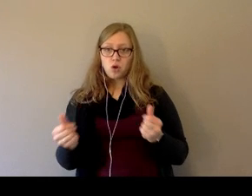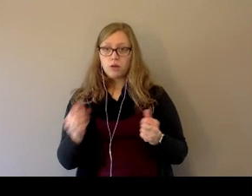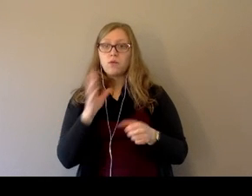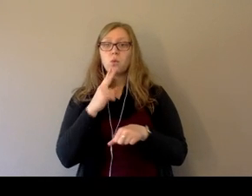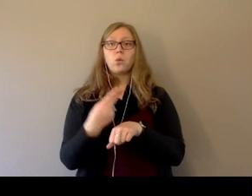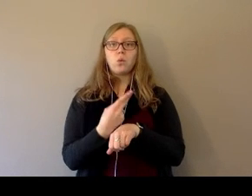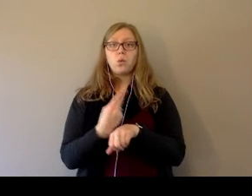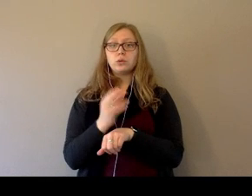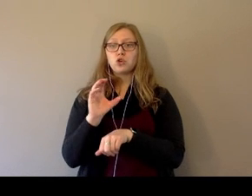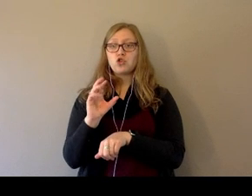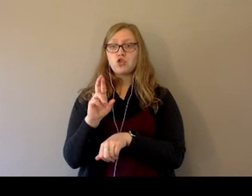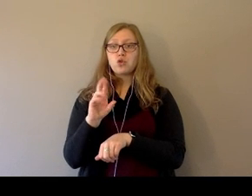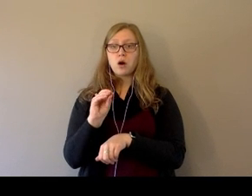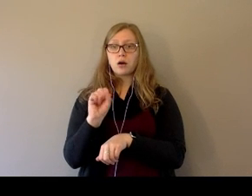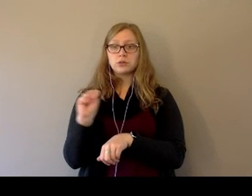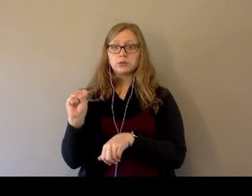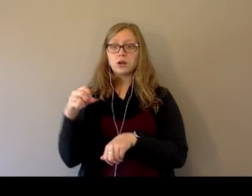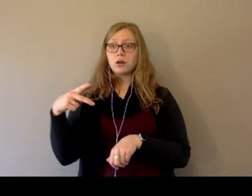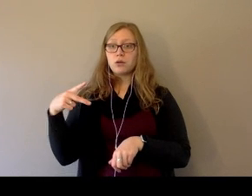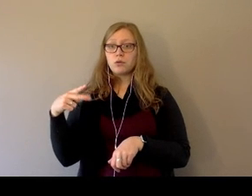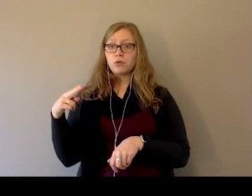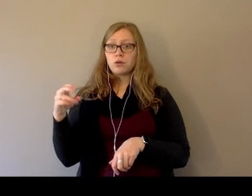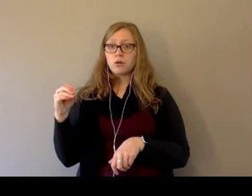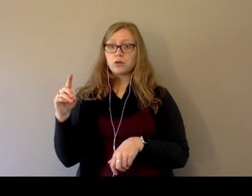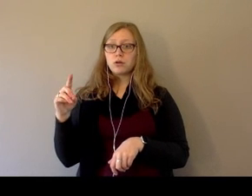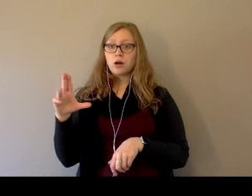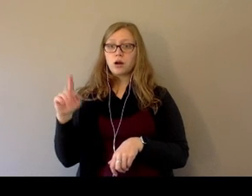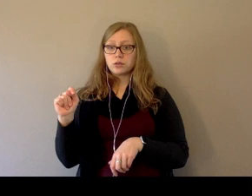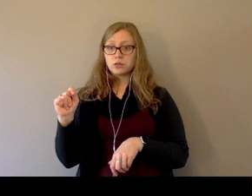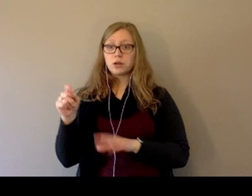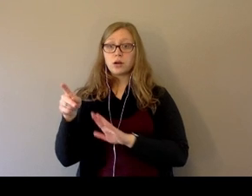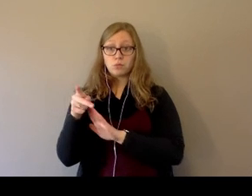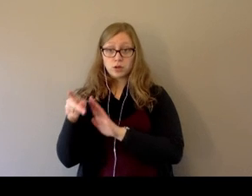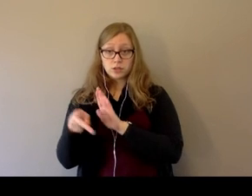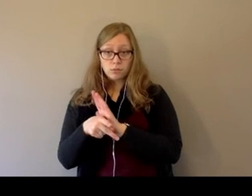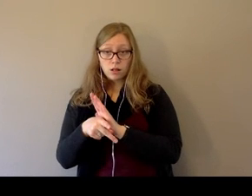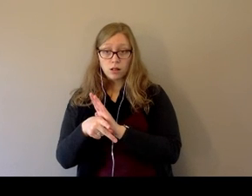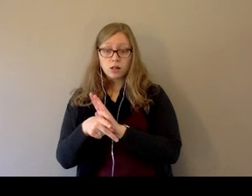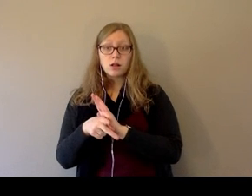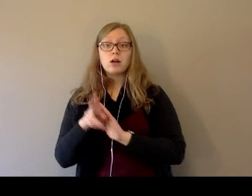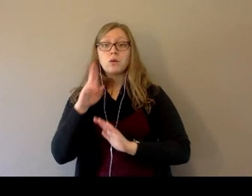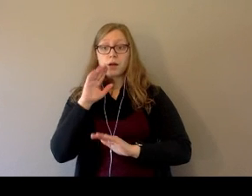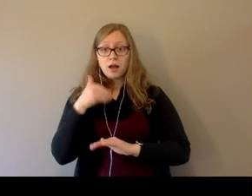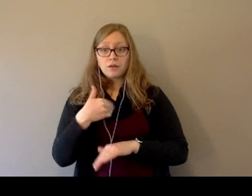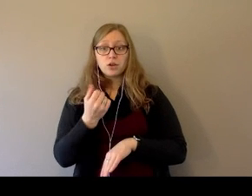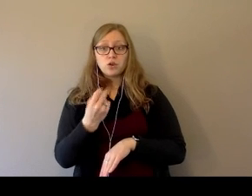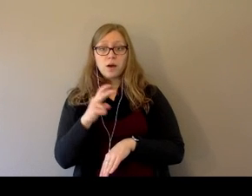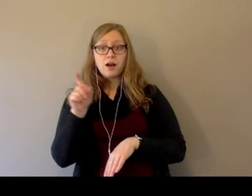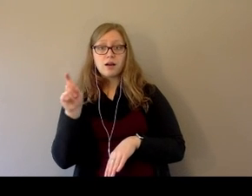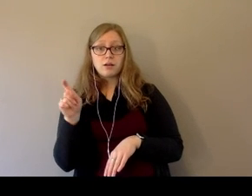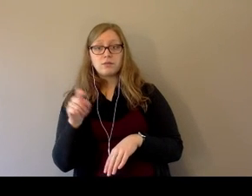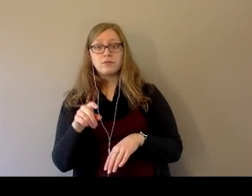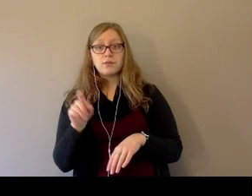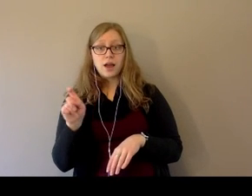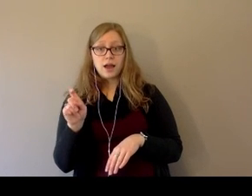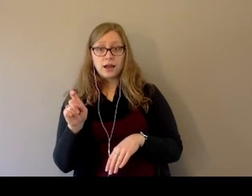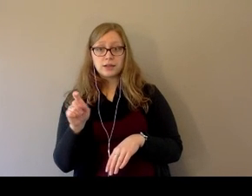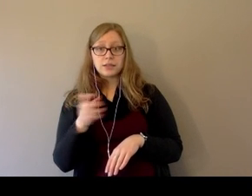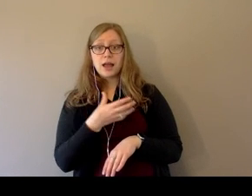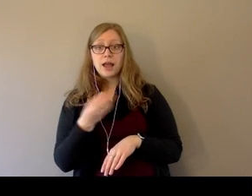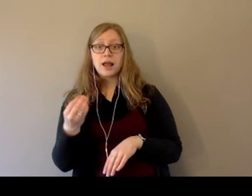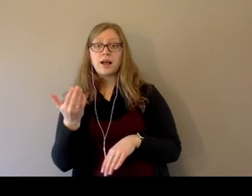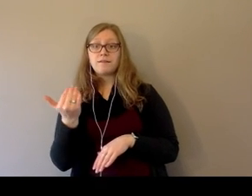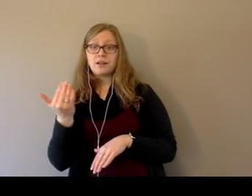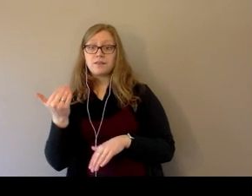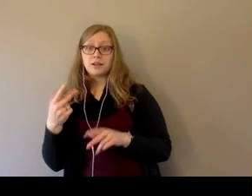product principle, and I will have 12x is going to be 15 times 5, that's 75. And now I'm going to divide